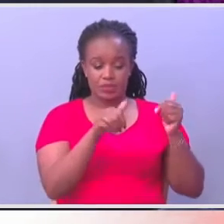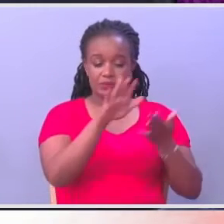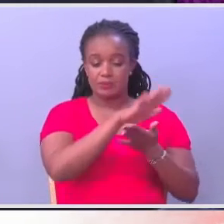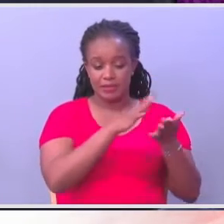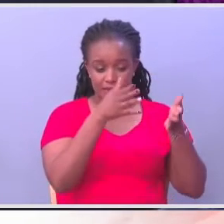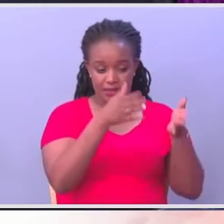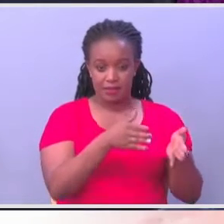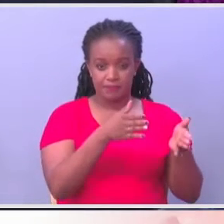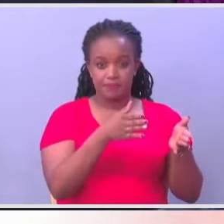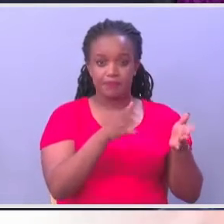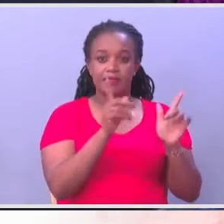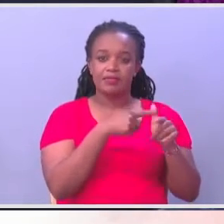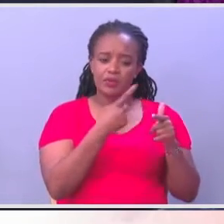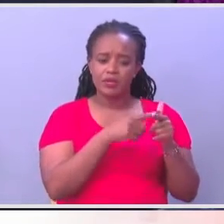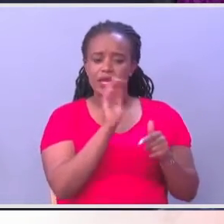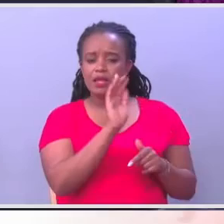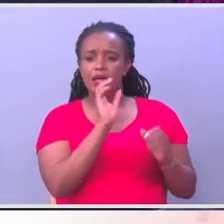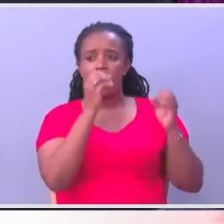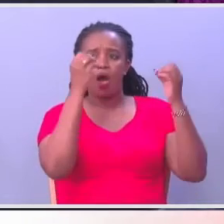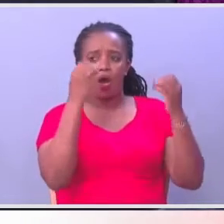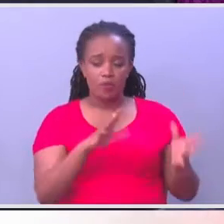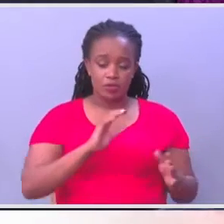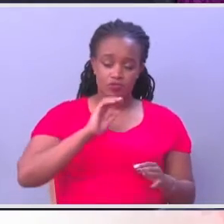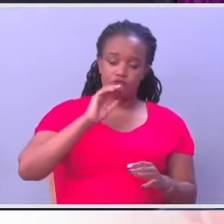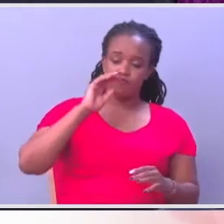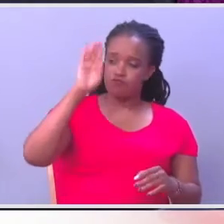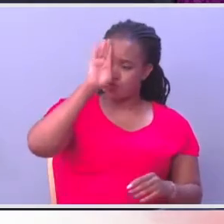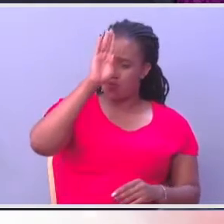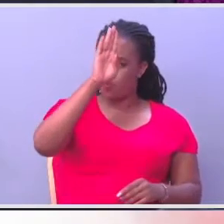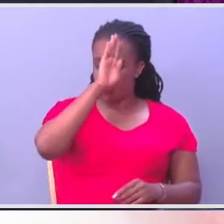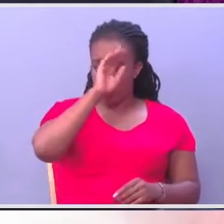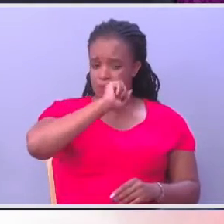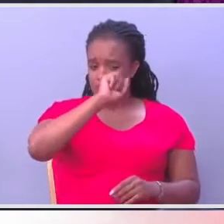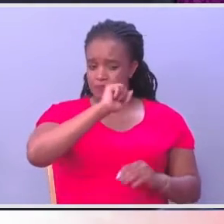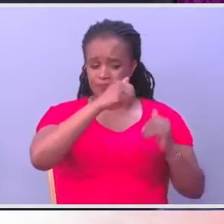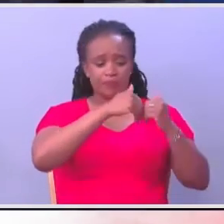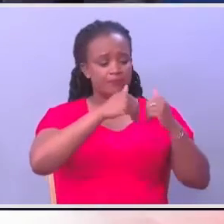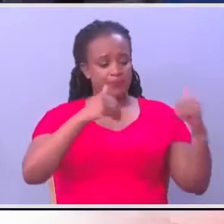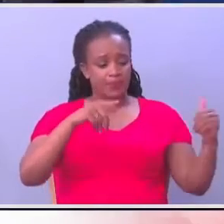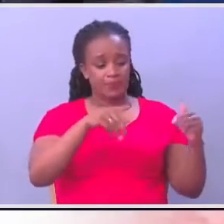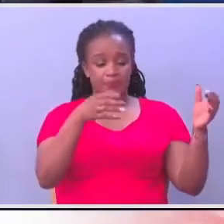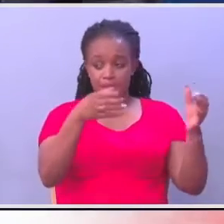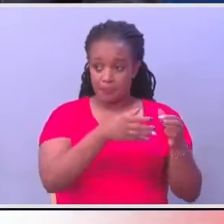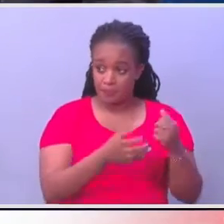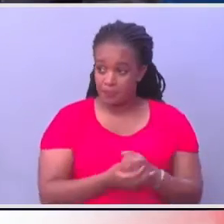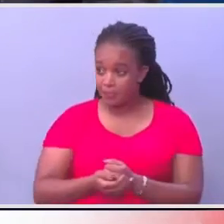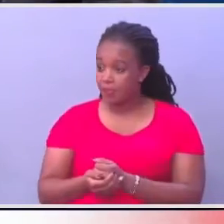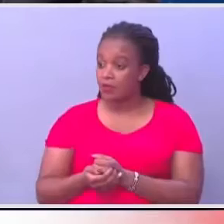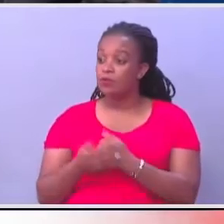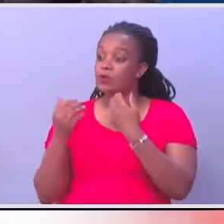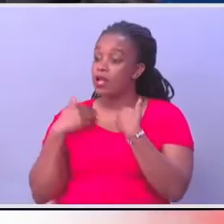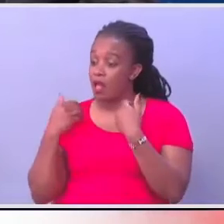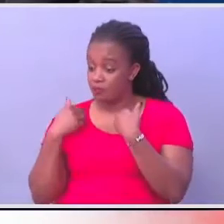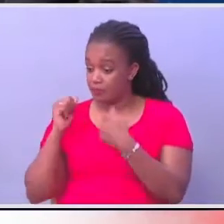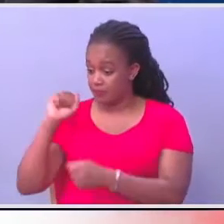the question, how much of Bungoma's politics is responsible for the division in this party? I think part of definitely Bungoma politics has